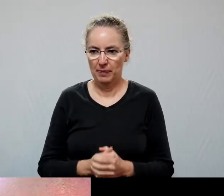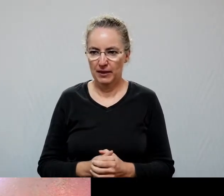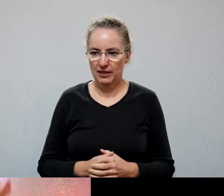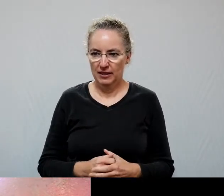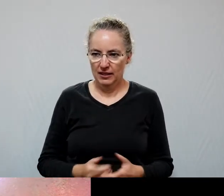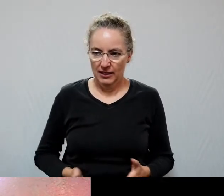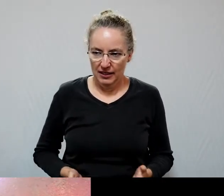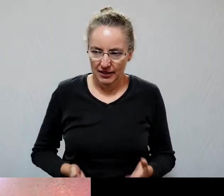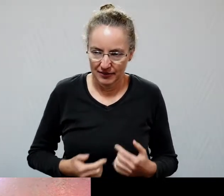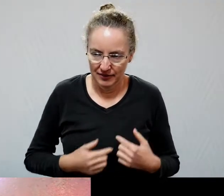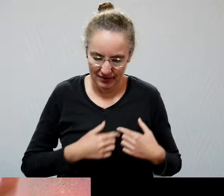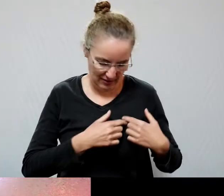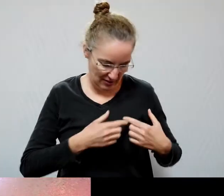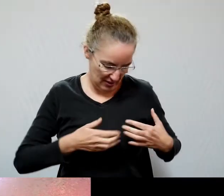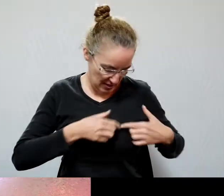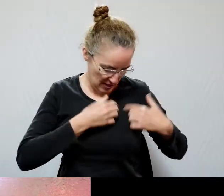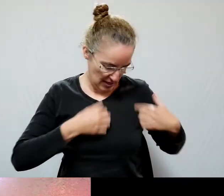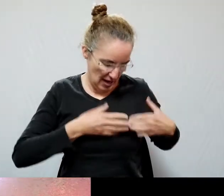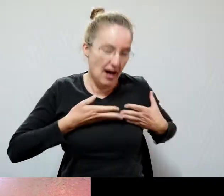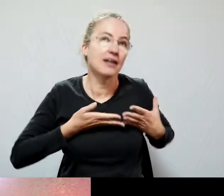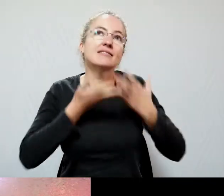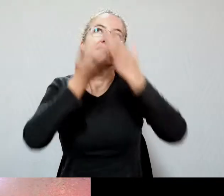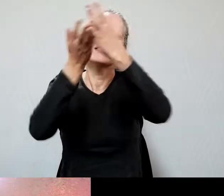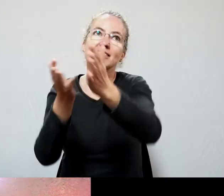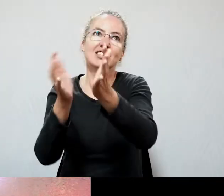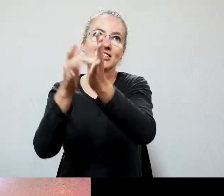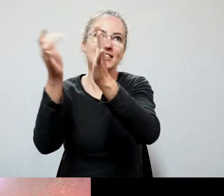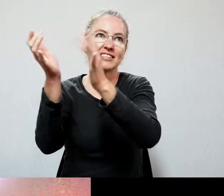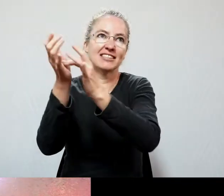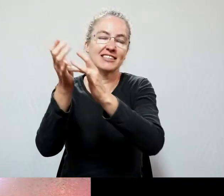time. Give your heart to Jesus.